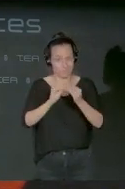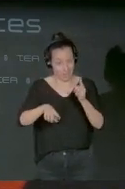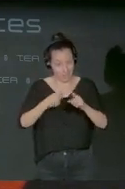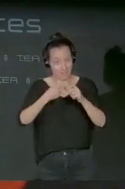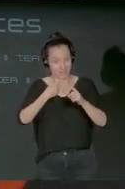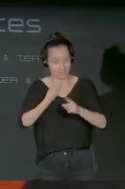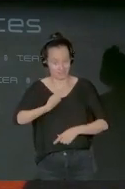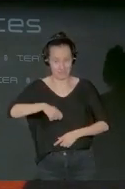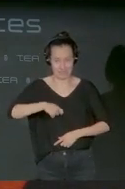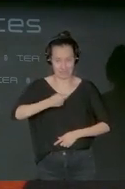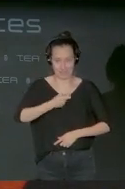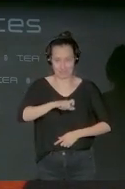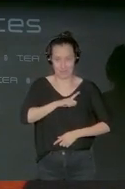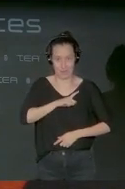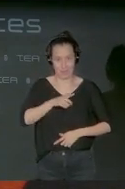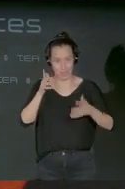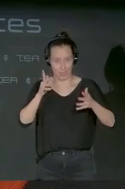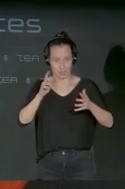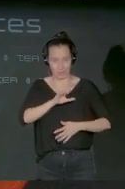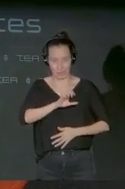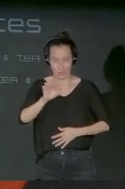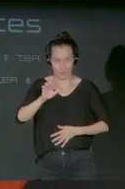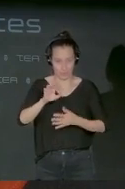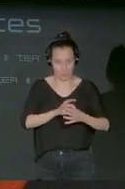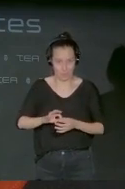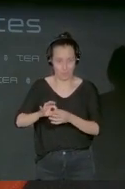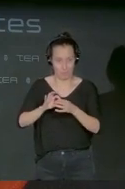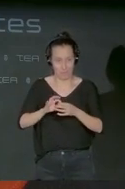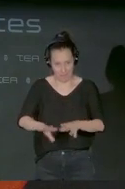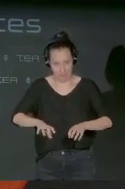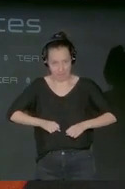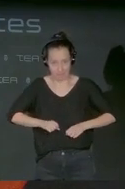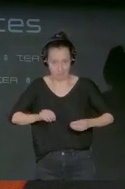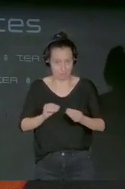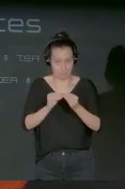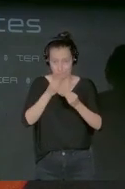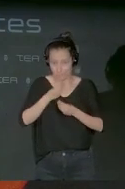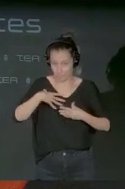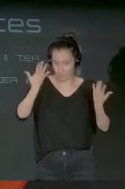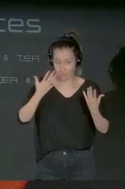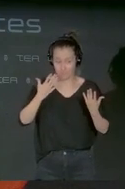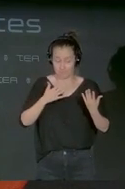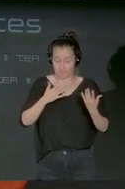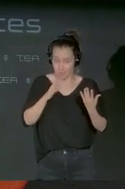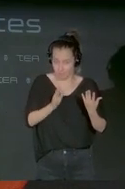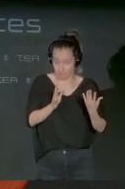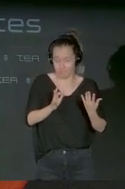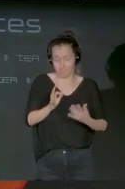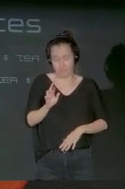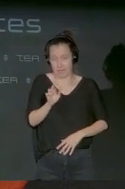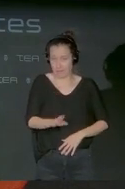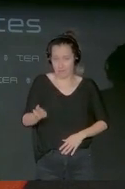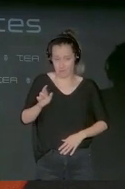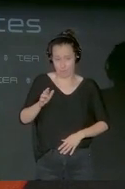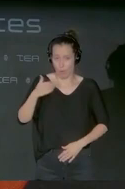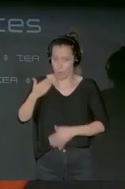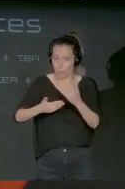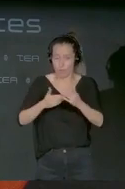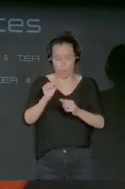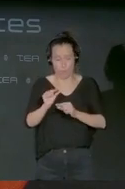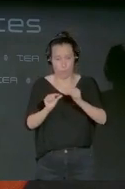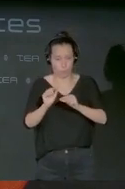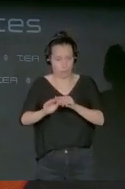So, as I said, it's an incremental process. We have always supported video games to a certain extent through the